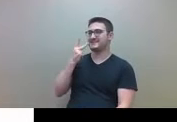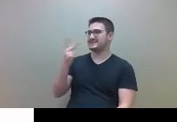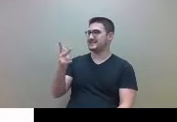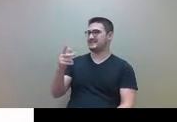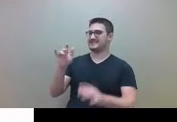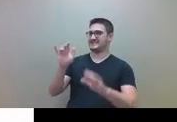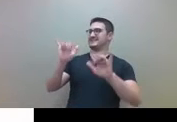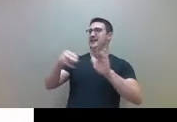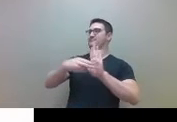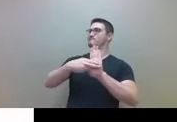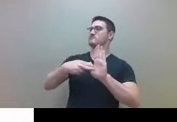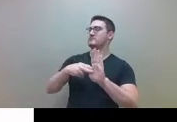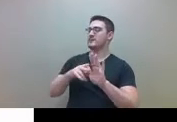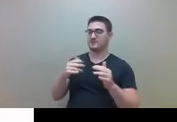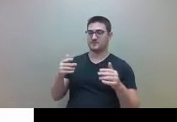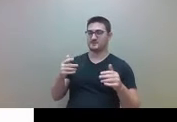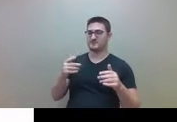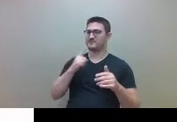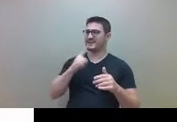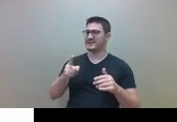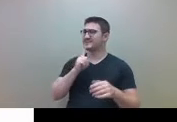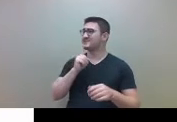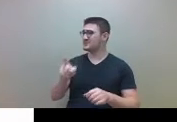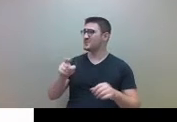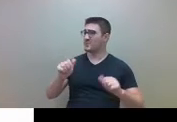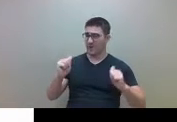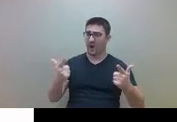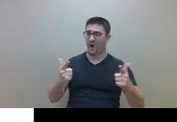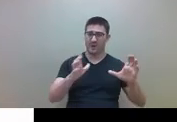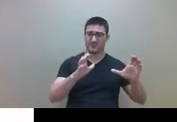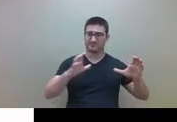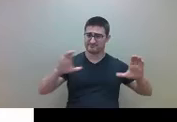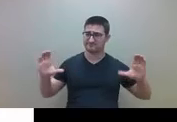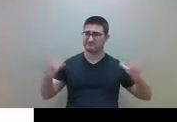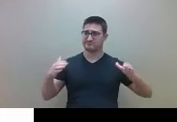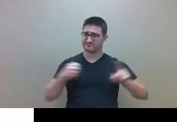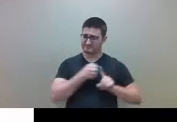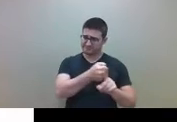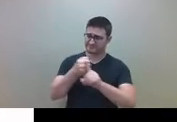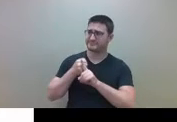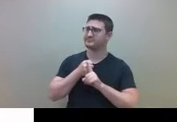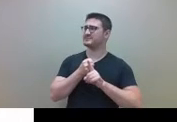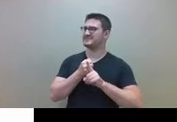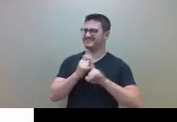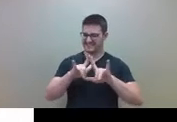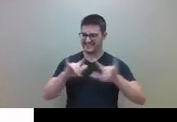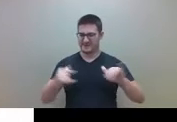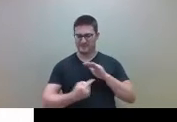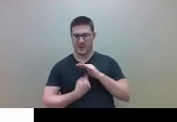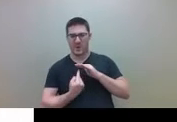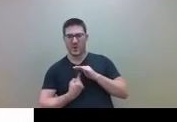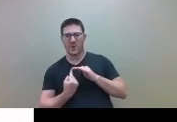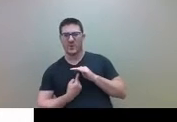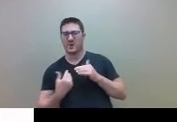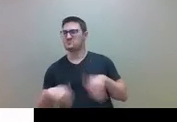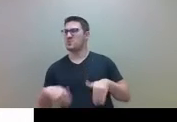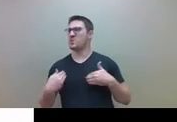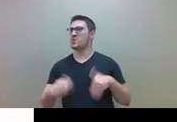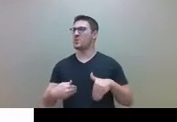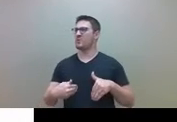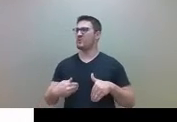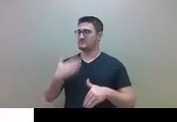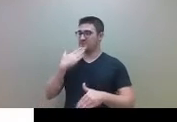this together but separately. Exactly. And that's the takeaway of that point, is that we need